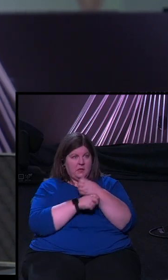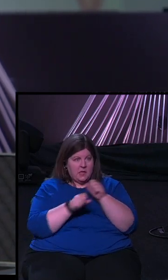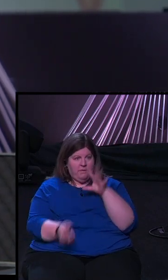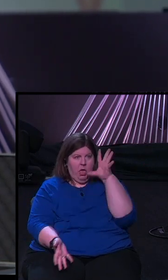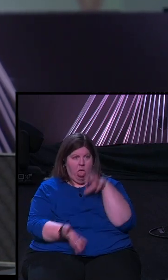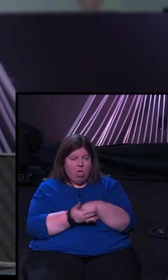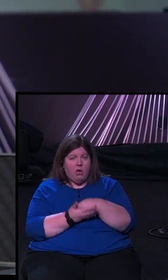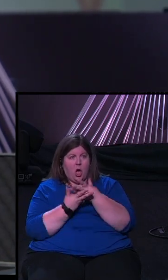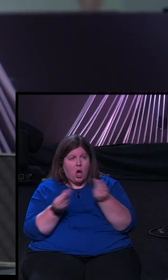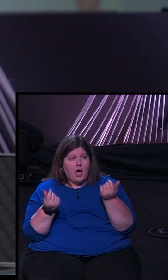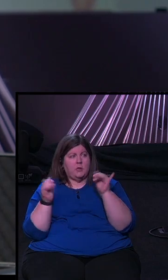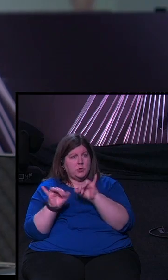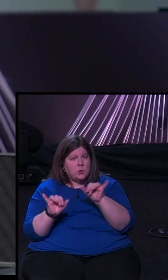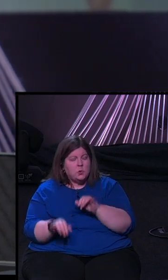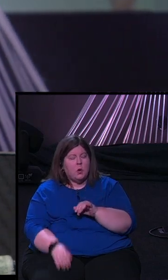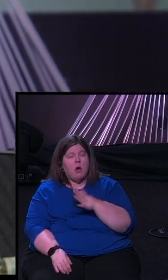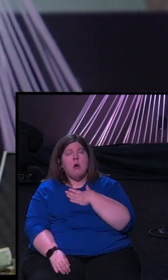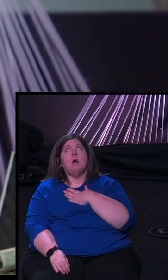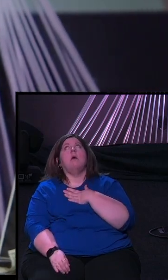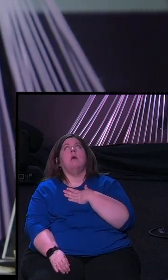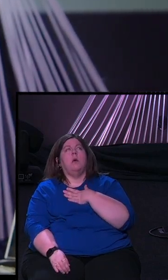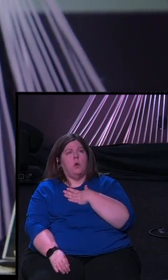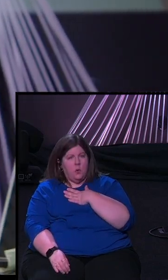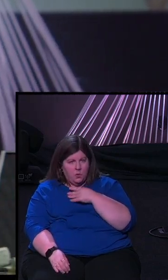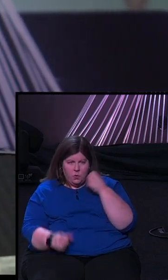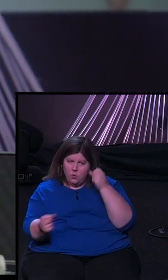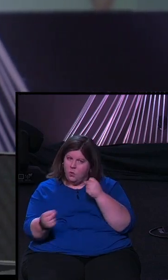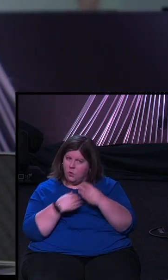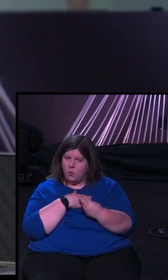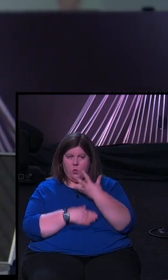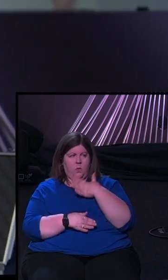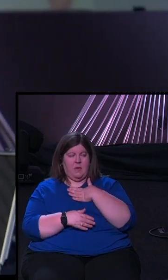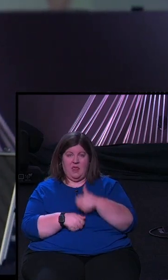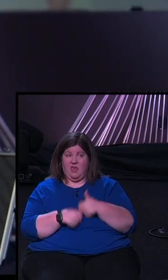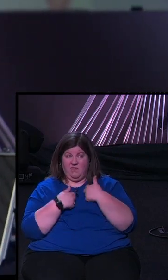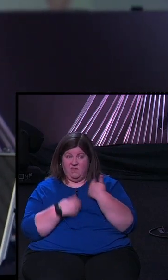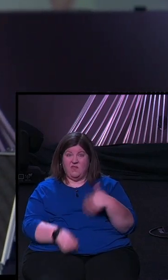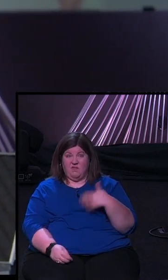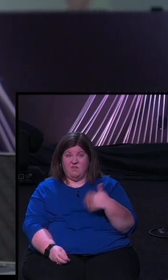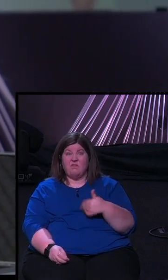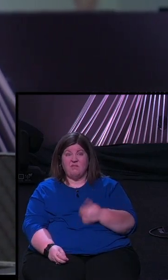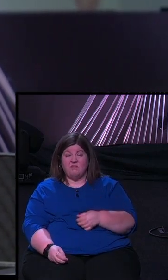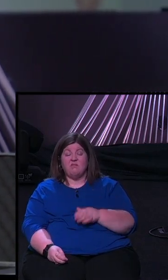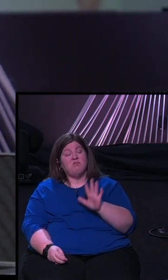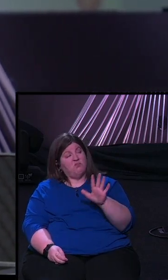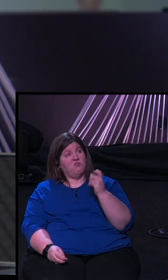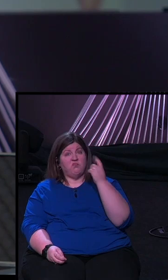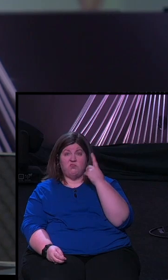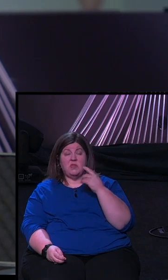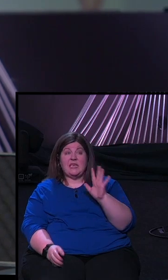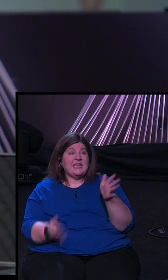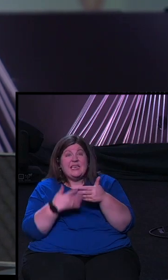significance. Man, it was formative in my life. So I realized, even